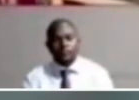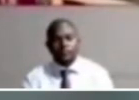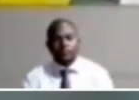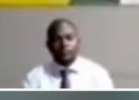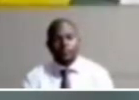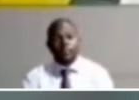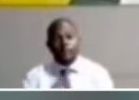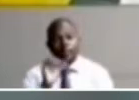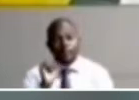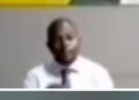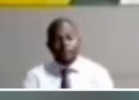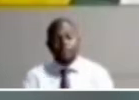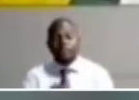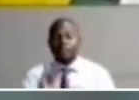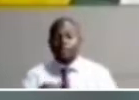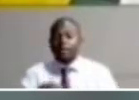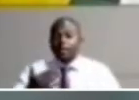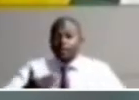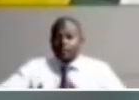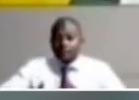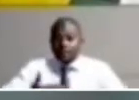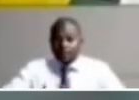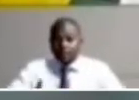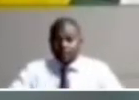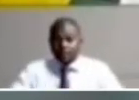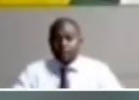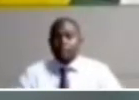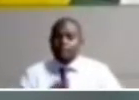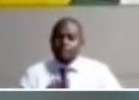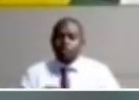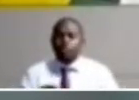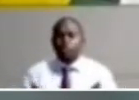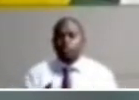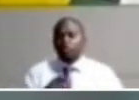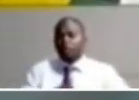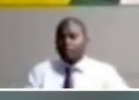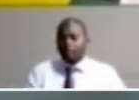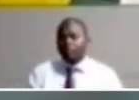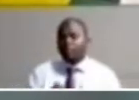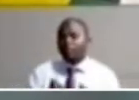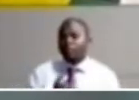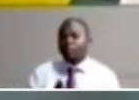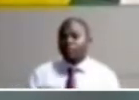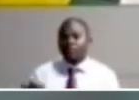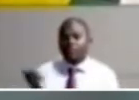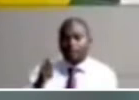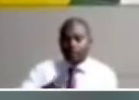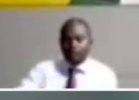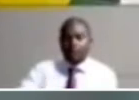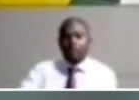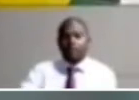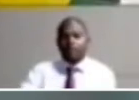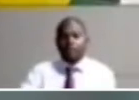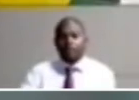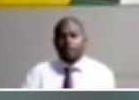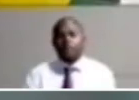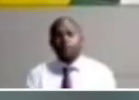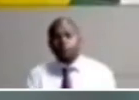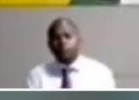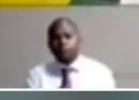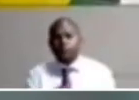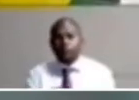They must arrange to stay near for that duration, for the duration of the 14 days. That